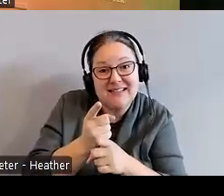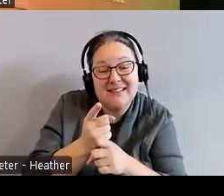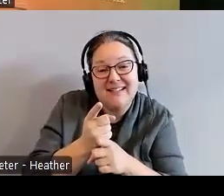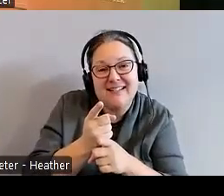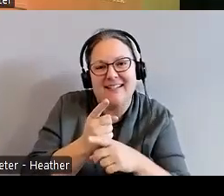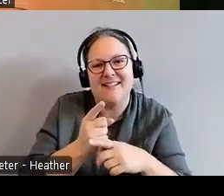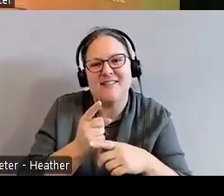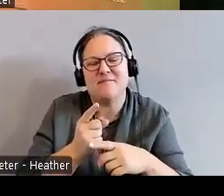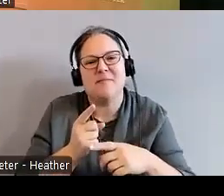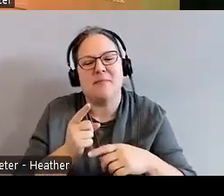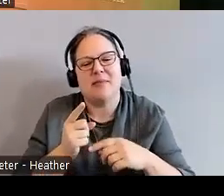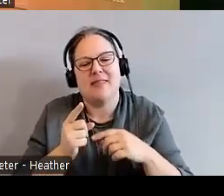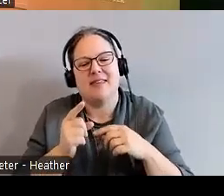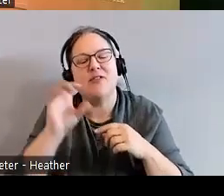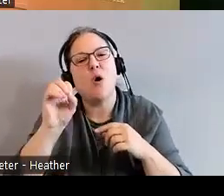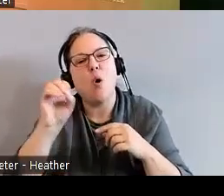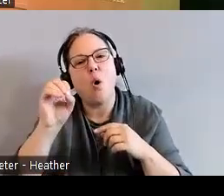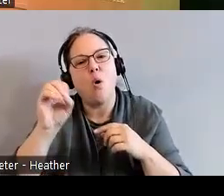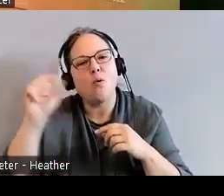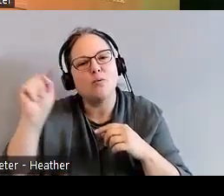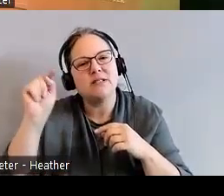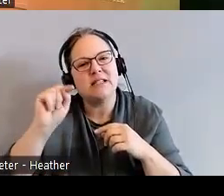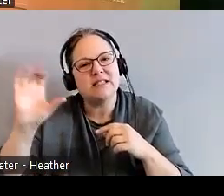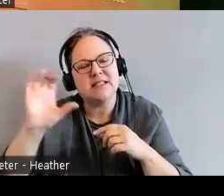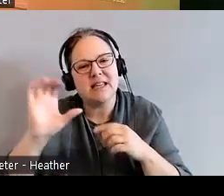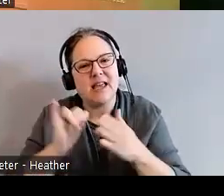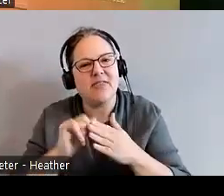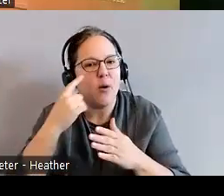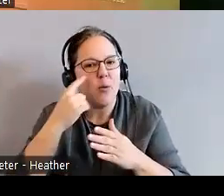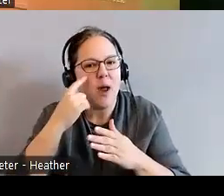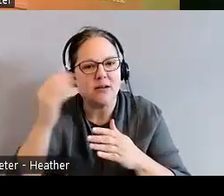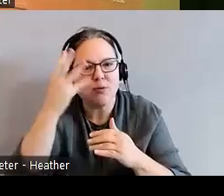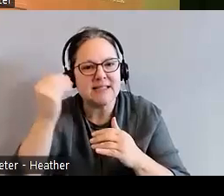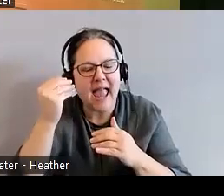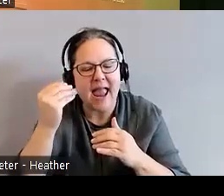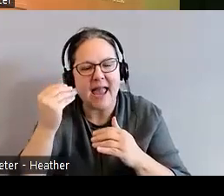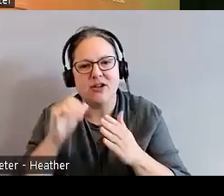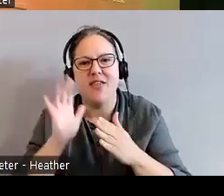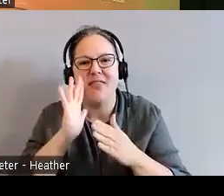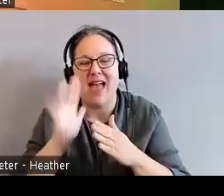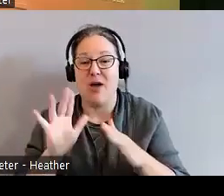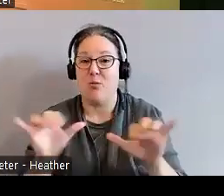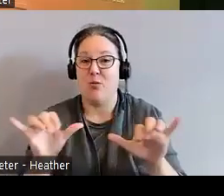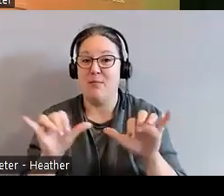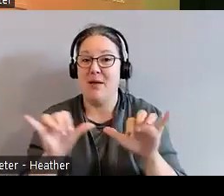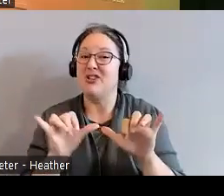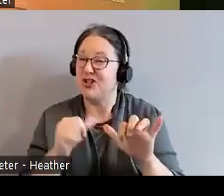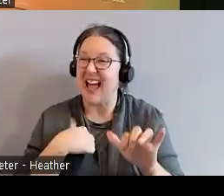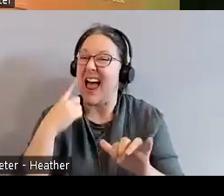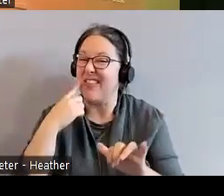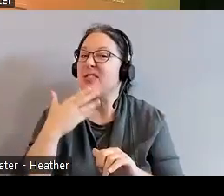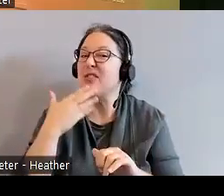OTC type of these retina scan kind of measures are actually better than the transcranial Doppler that